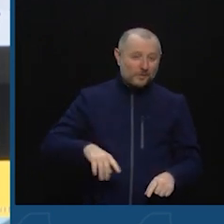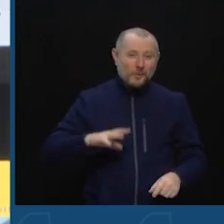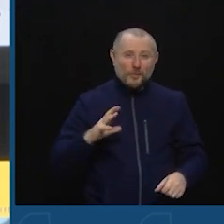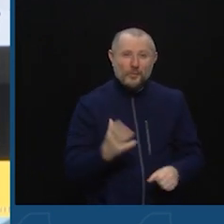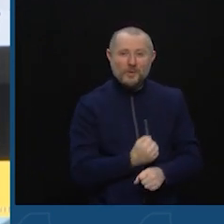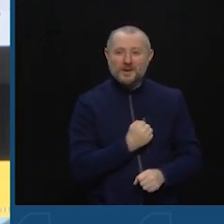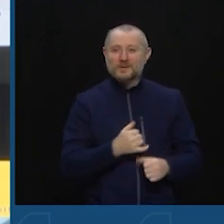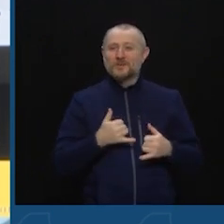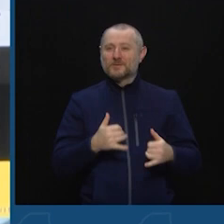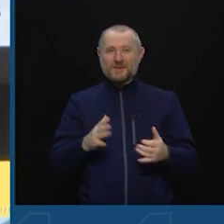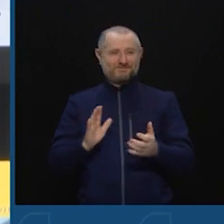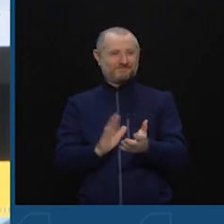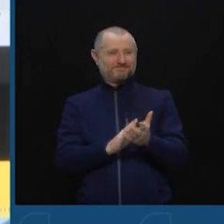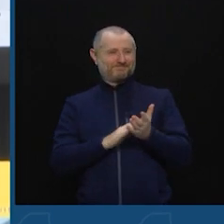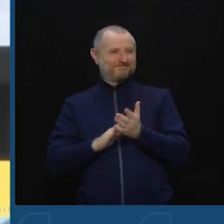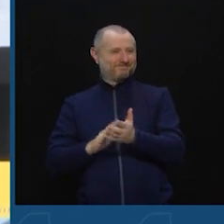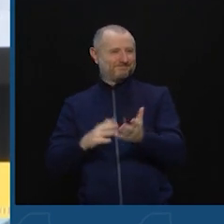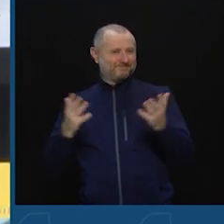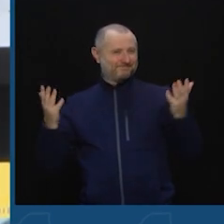So